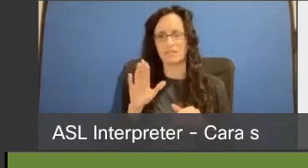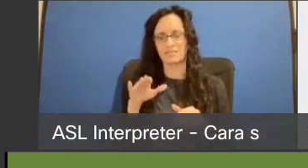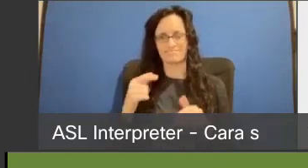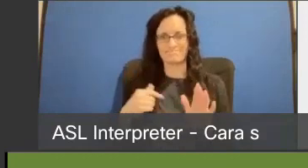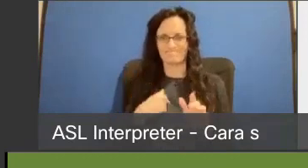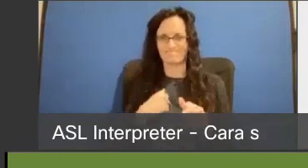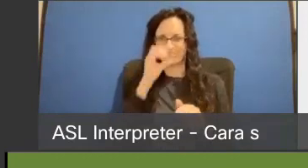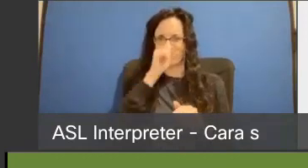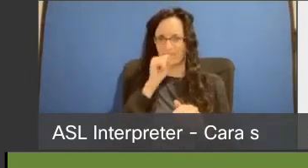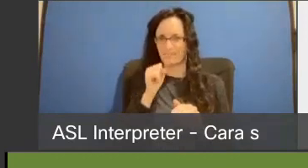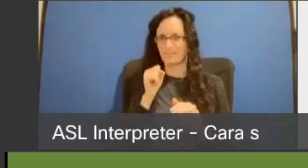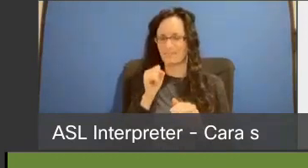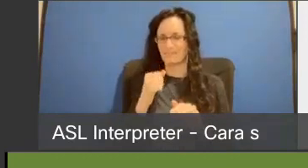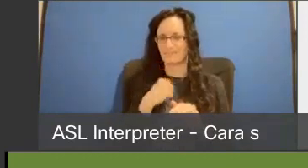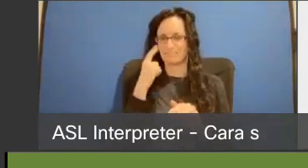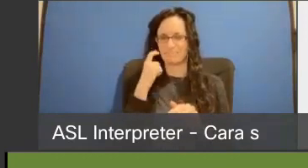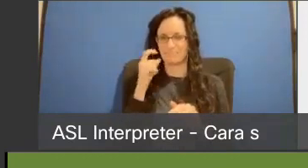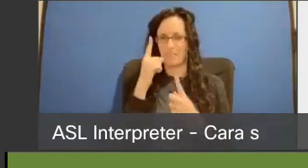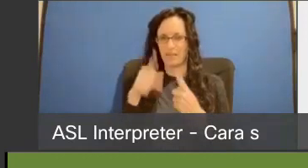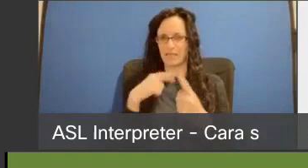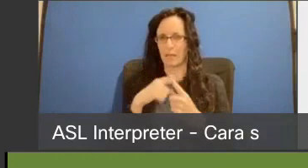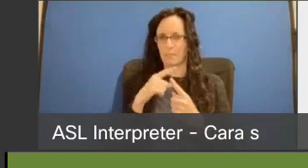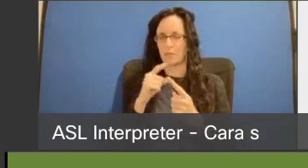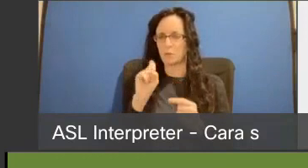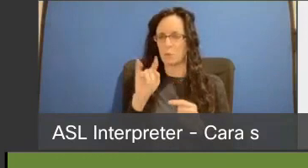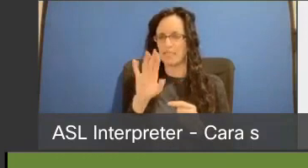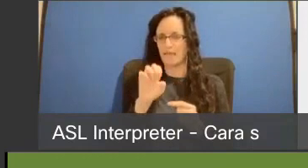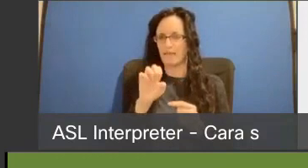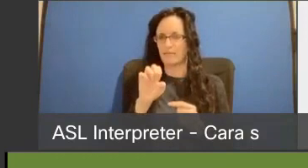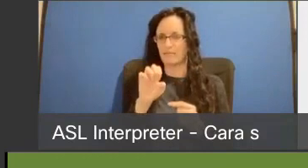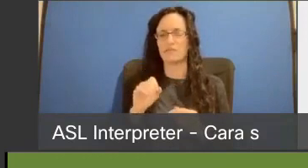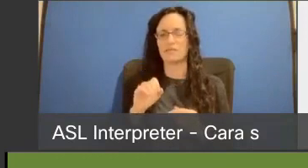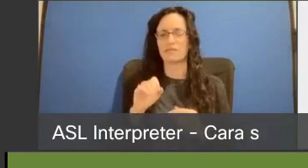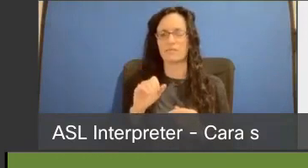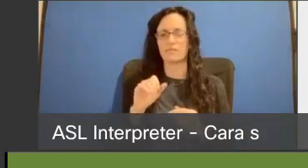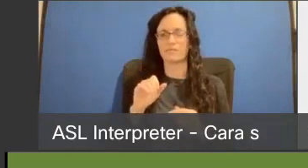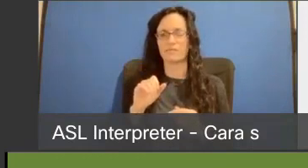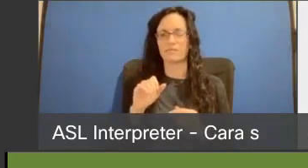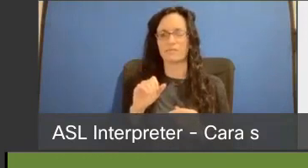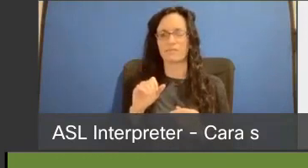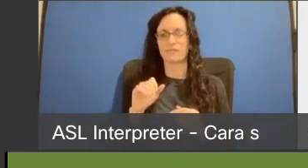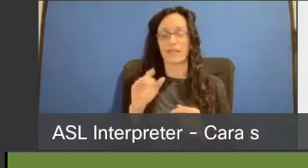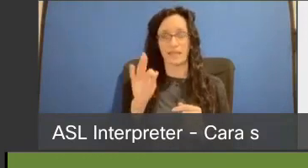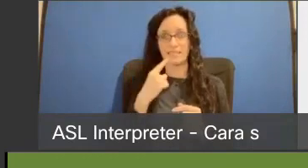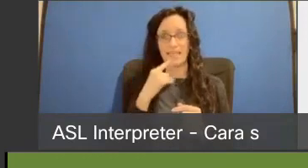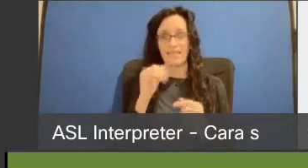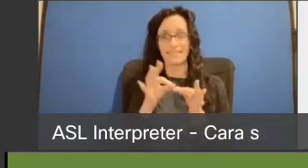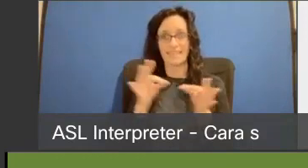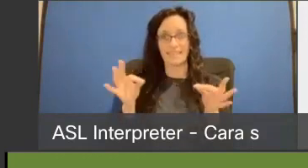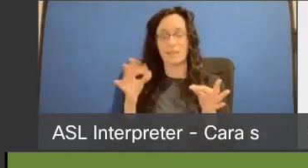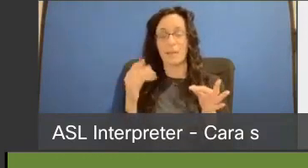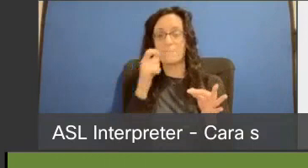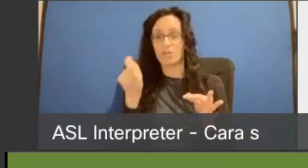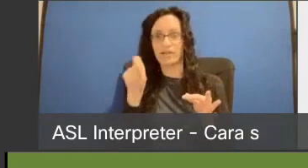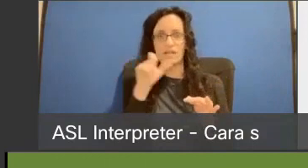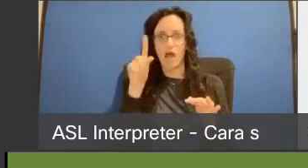haven't you? If you do it, I think you have to make sure you're saying it in as supportive way as possible and